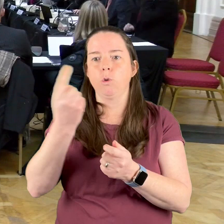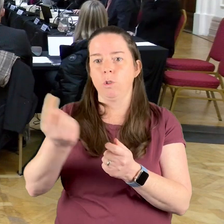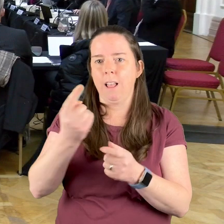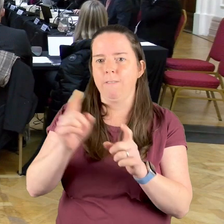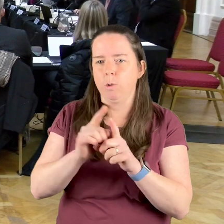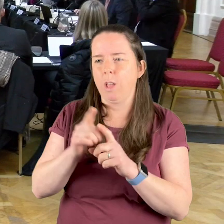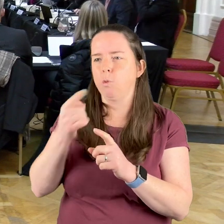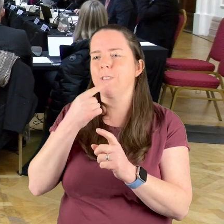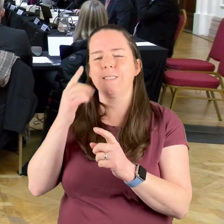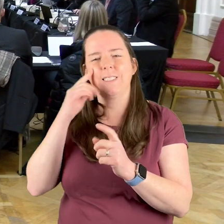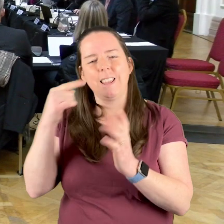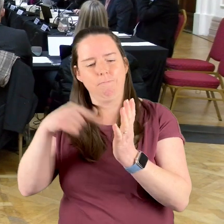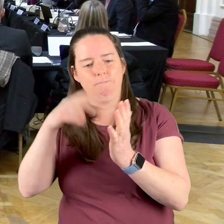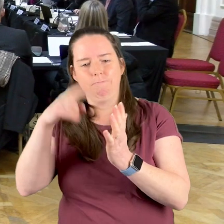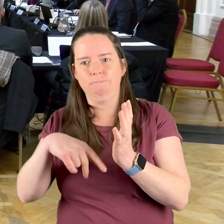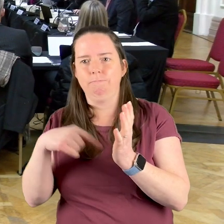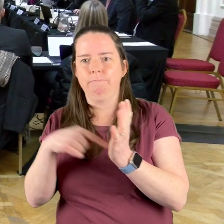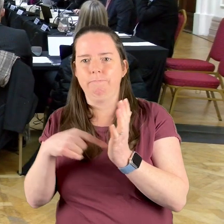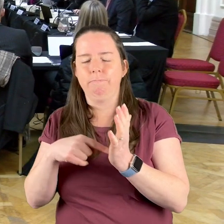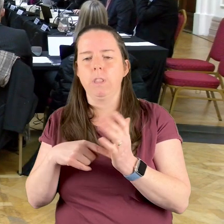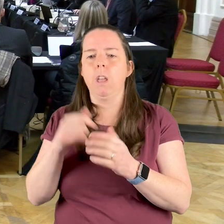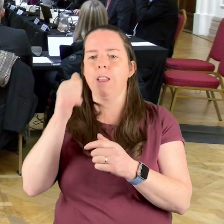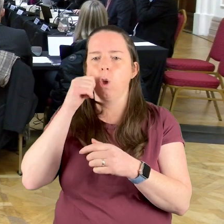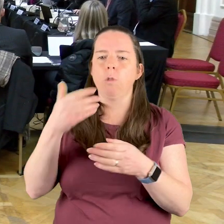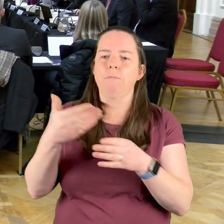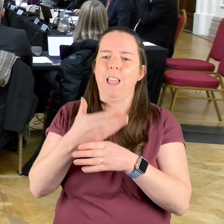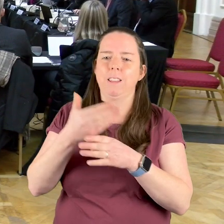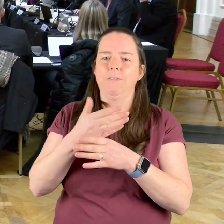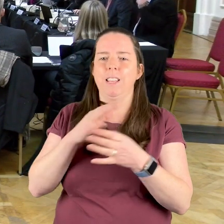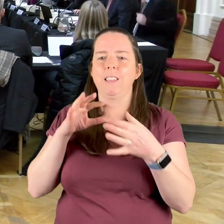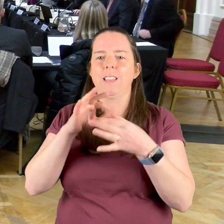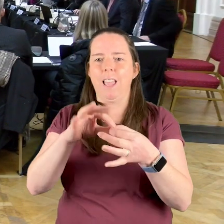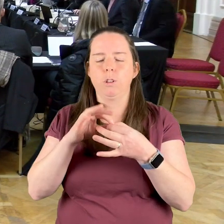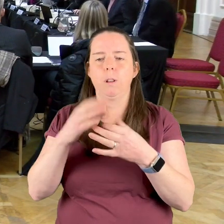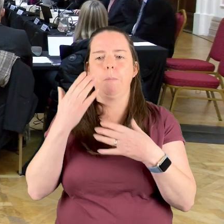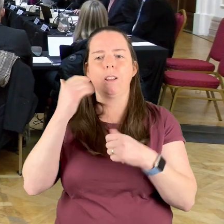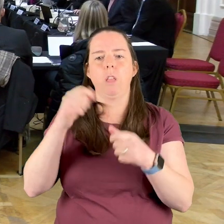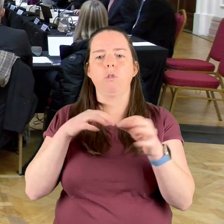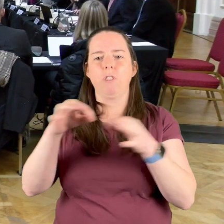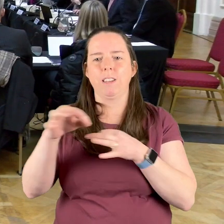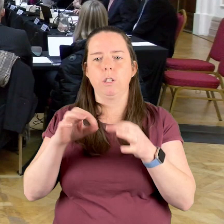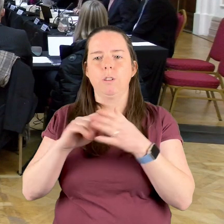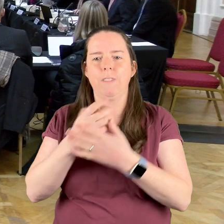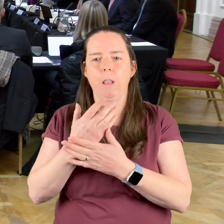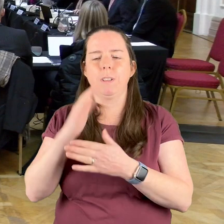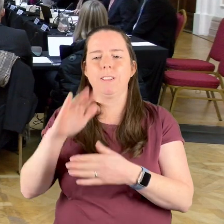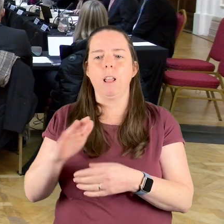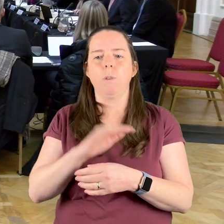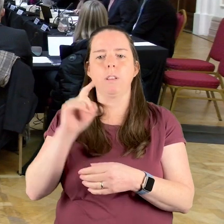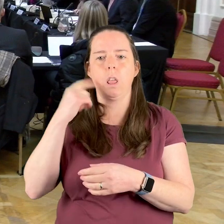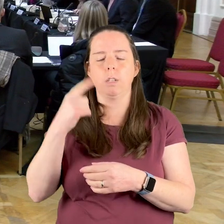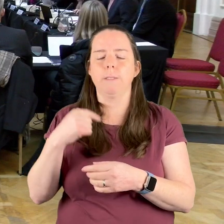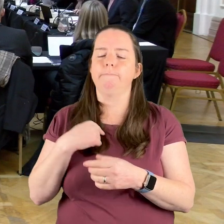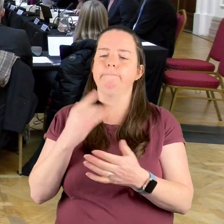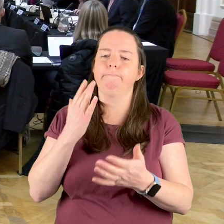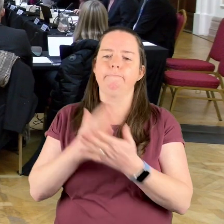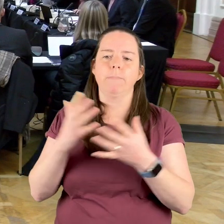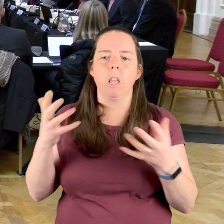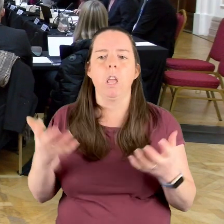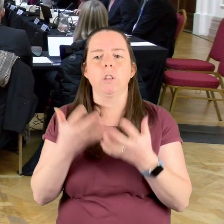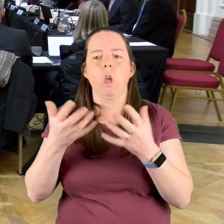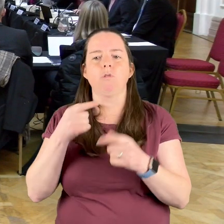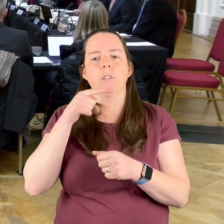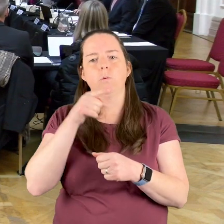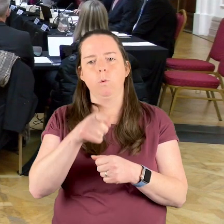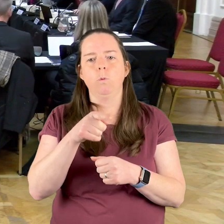yourself so you see that what is being said. I know that you're actively engaged in the mental health strategy development for South West London